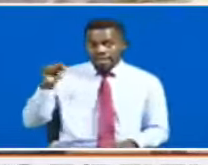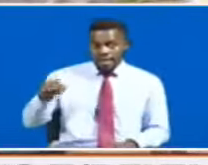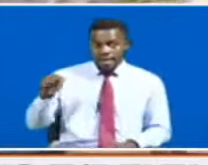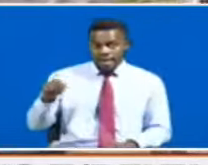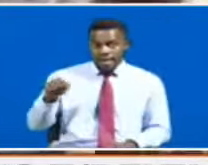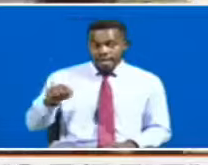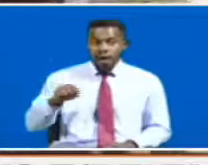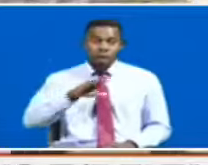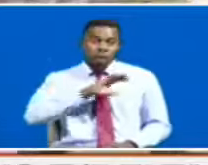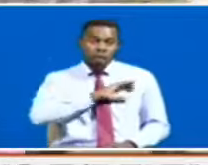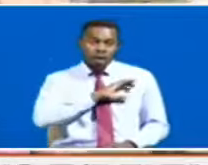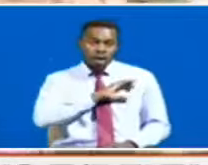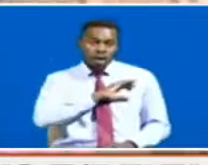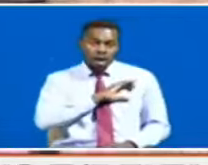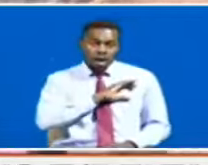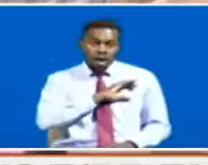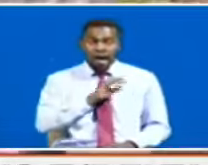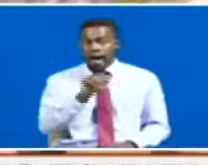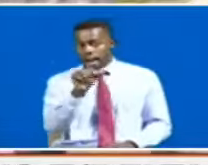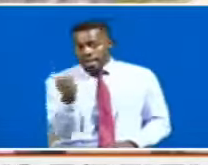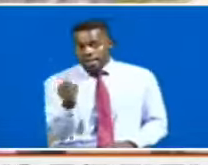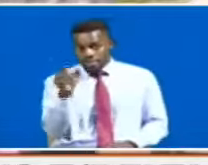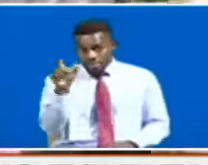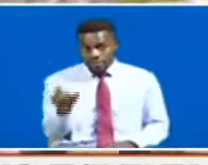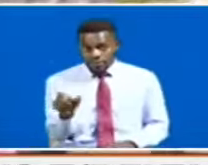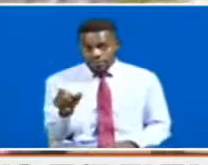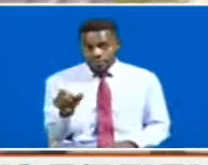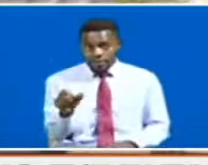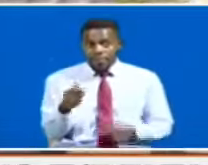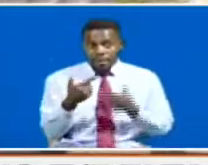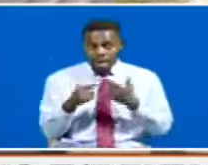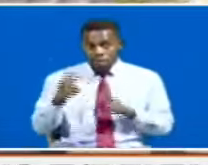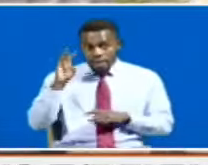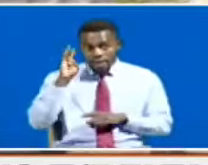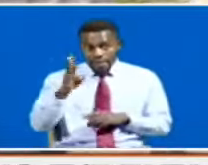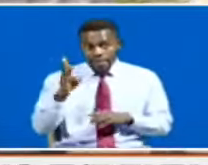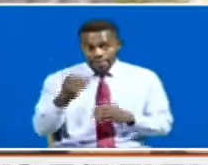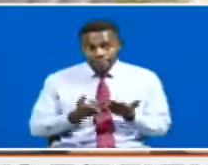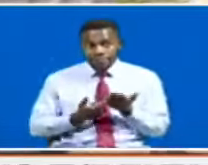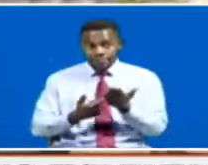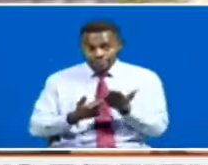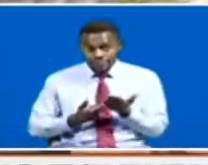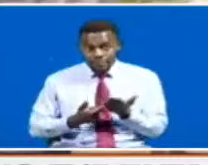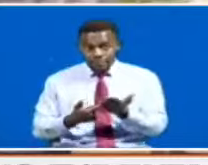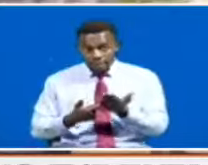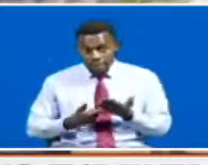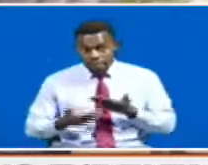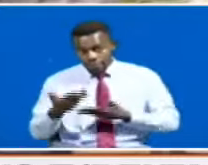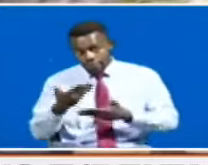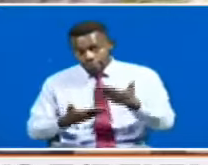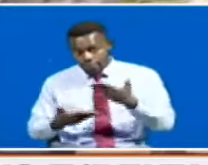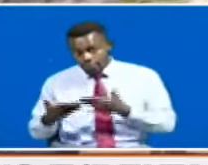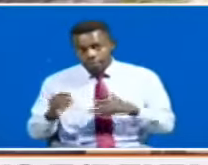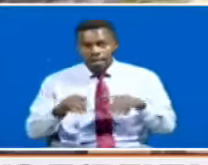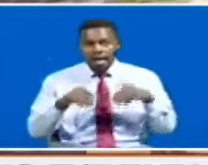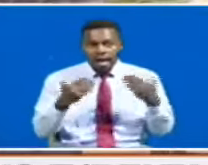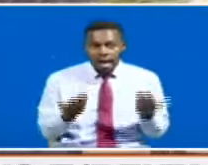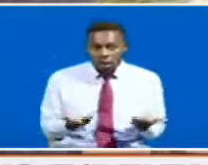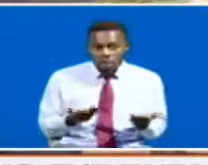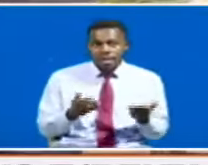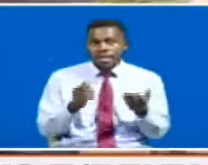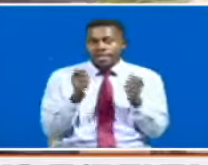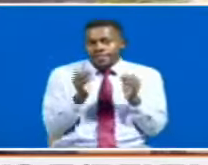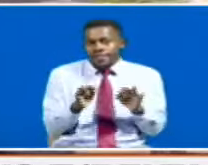it belongs to someone else. We are going to have a conversation with the owners of this particular